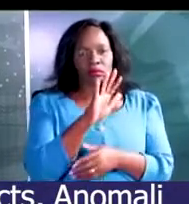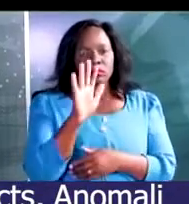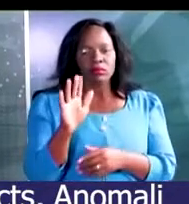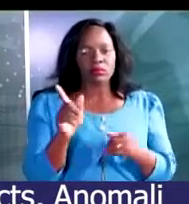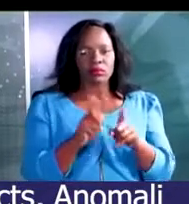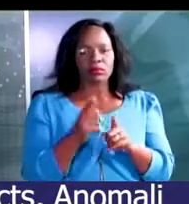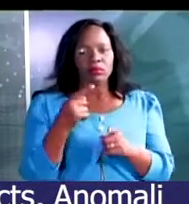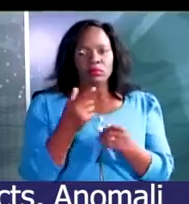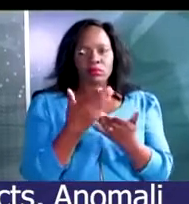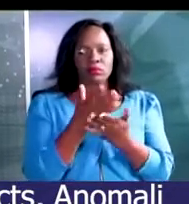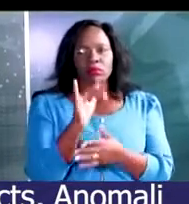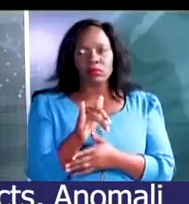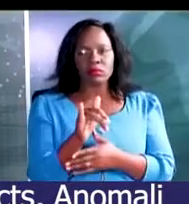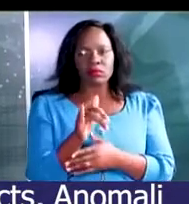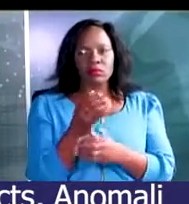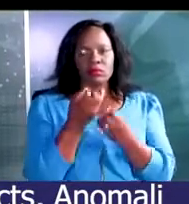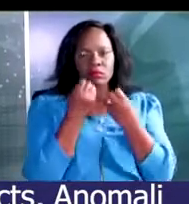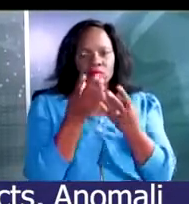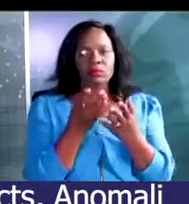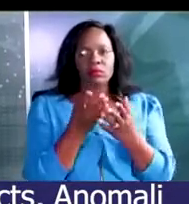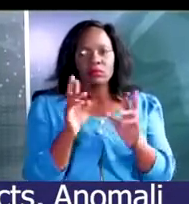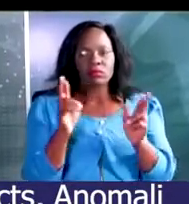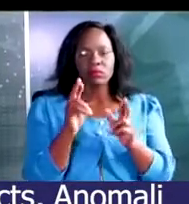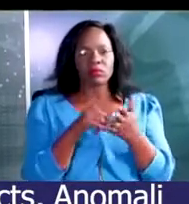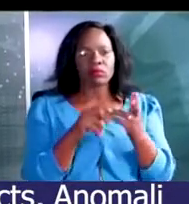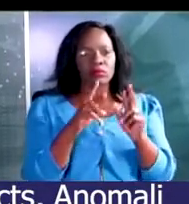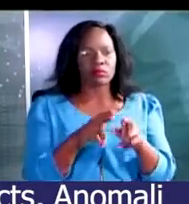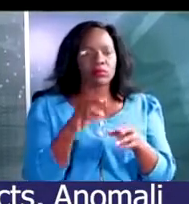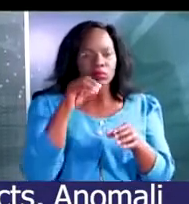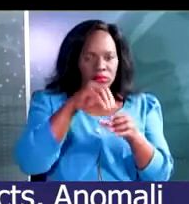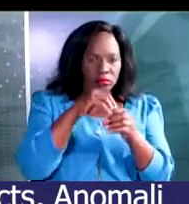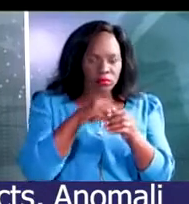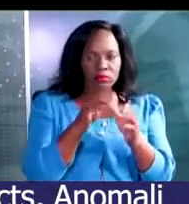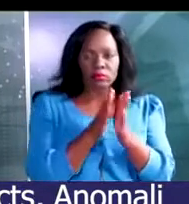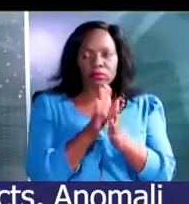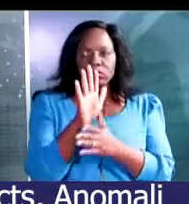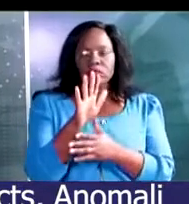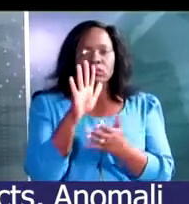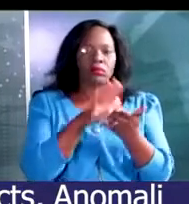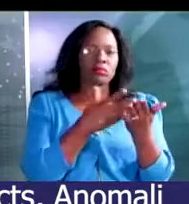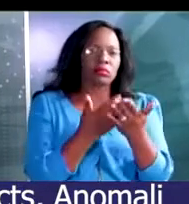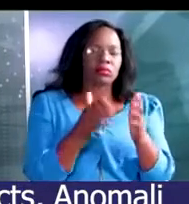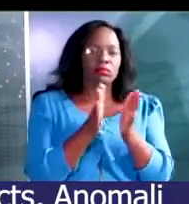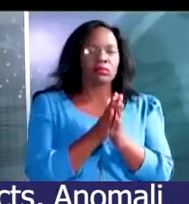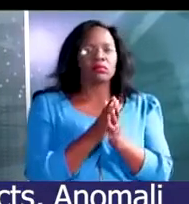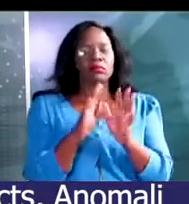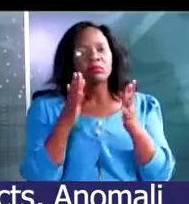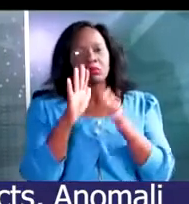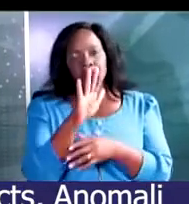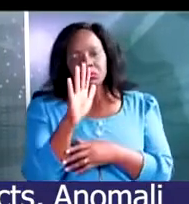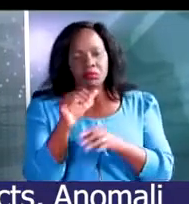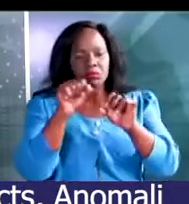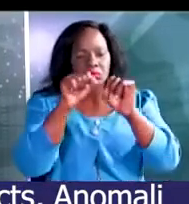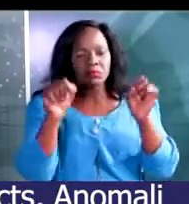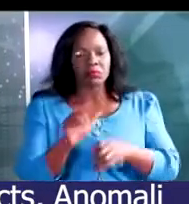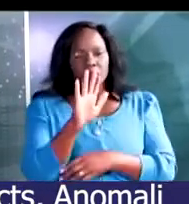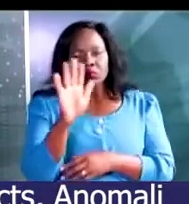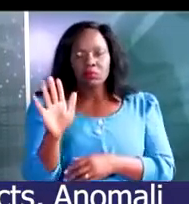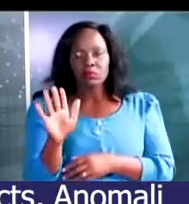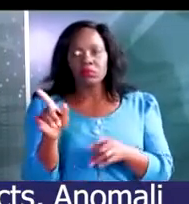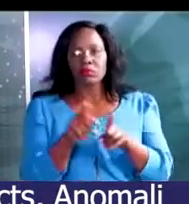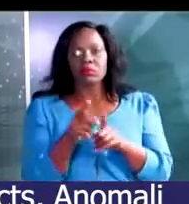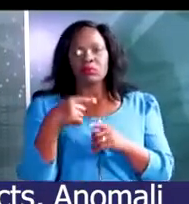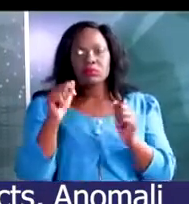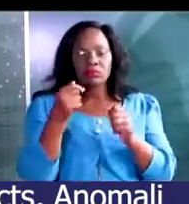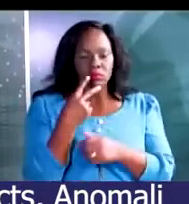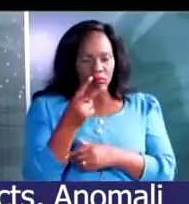apply that data set to what's happening internally with your network, with events on your systems, and we're able